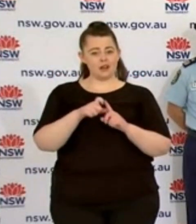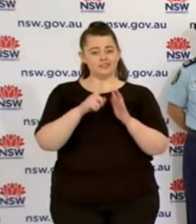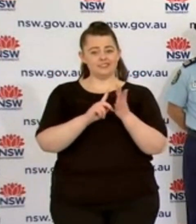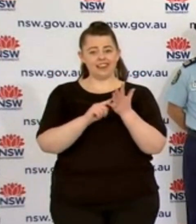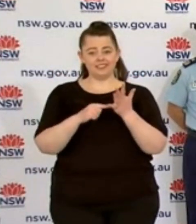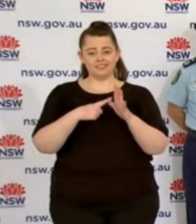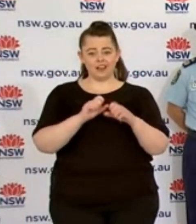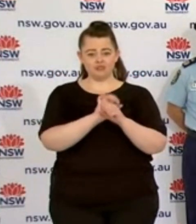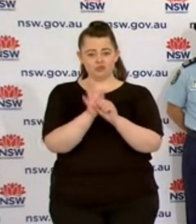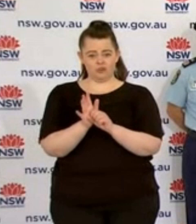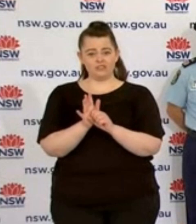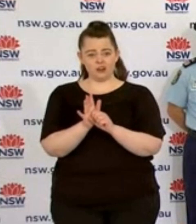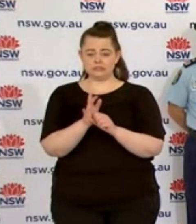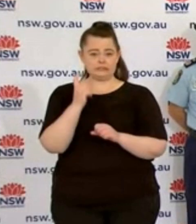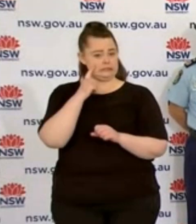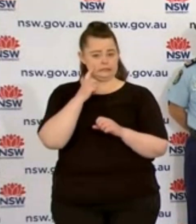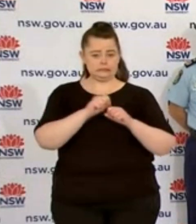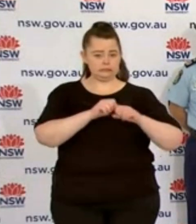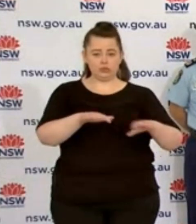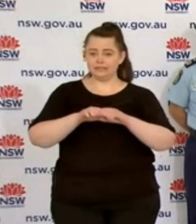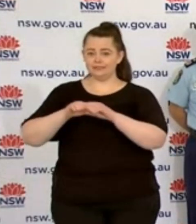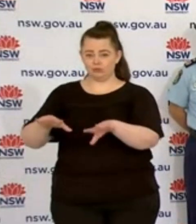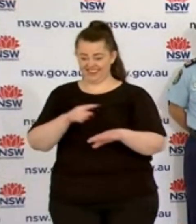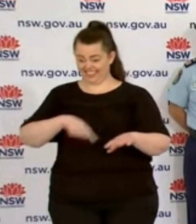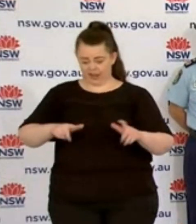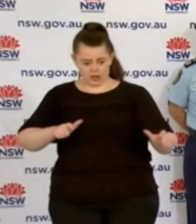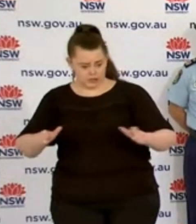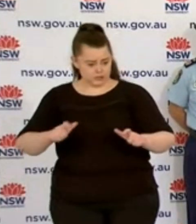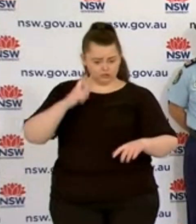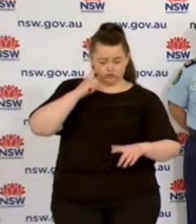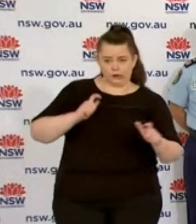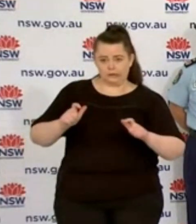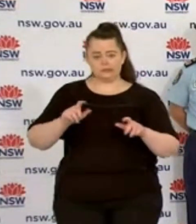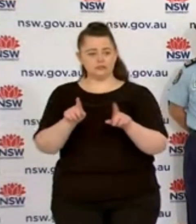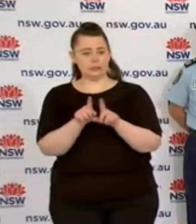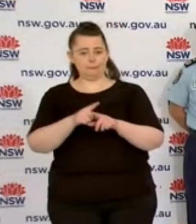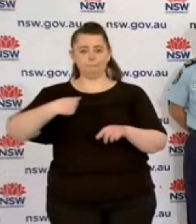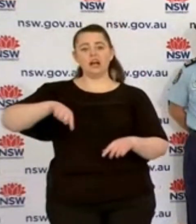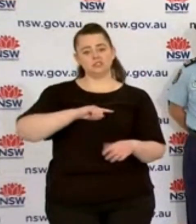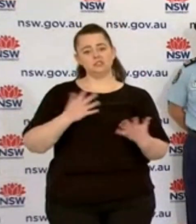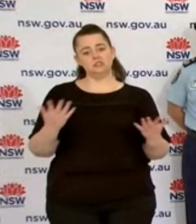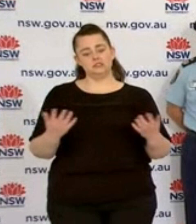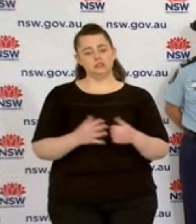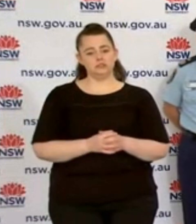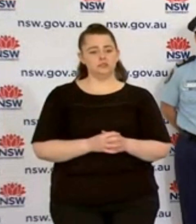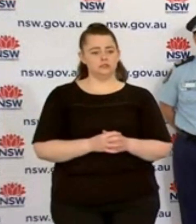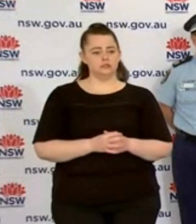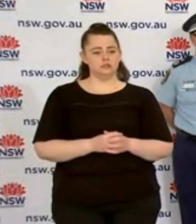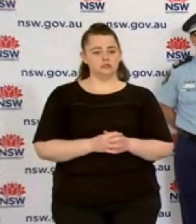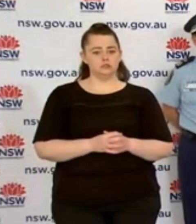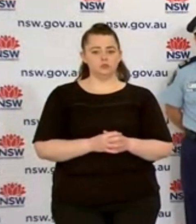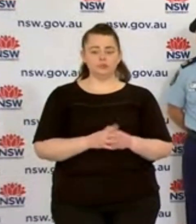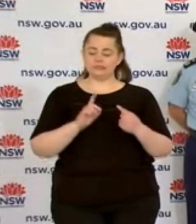throwing everything we can to make sure we achieve those outcomes in New South Wales. But our aim is to have case numbers as low